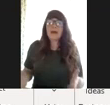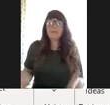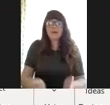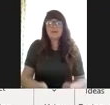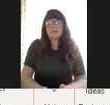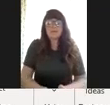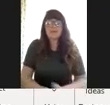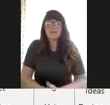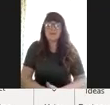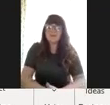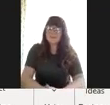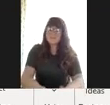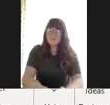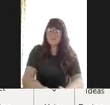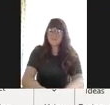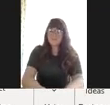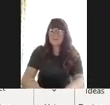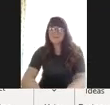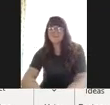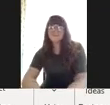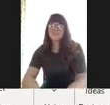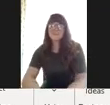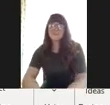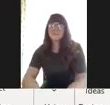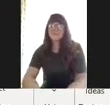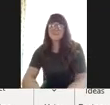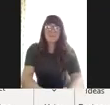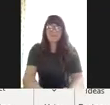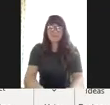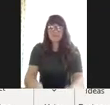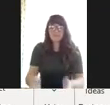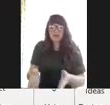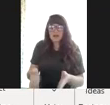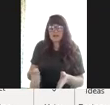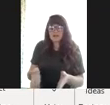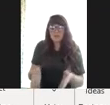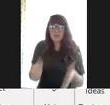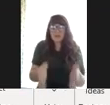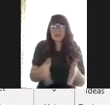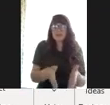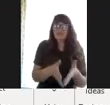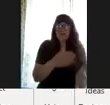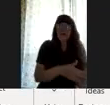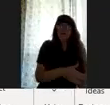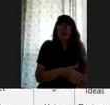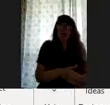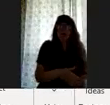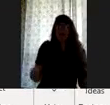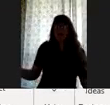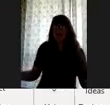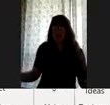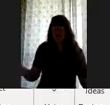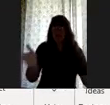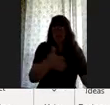yeah, because I know what you're doing. But like I said, the very beginning of the video, in